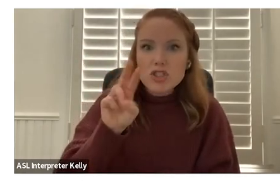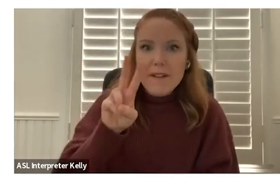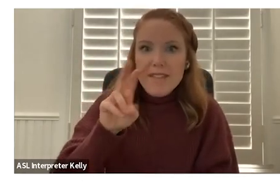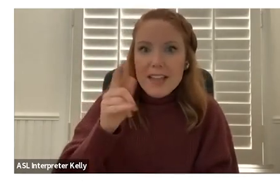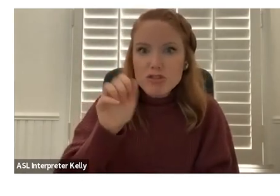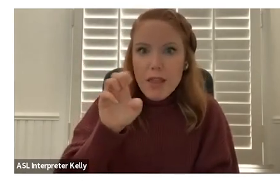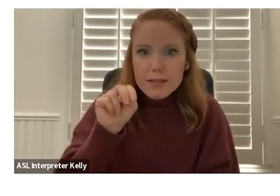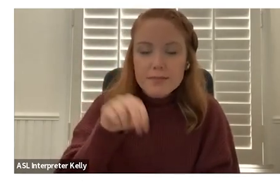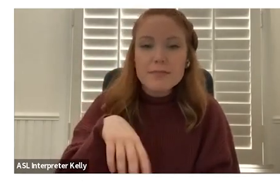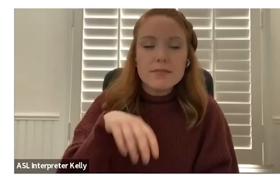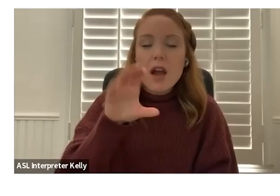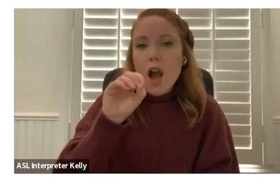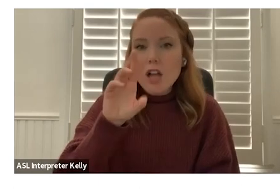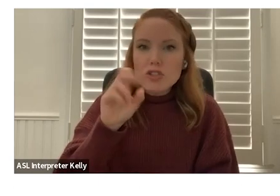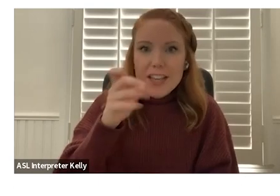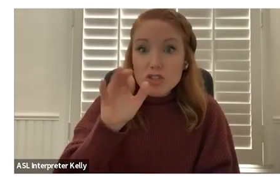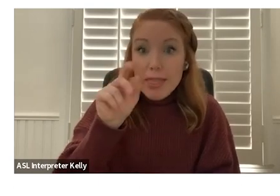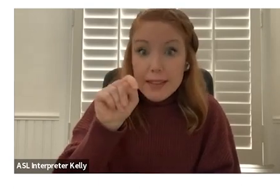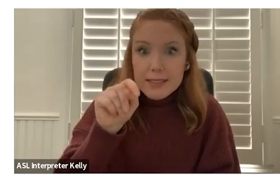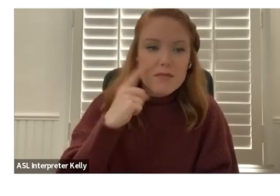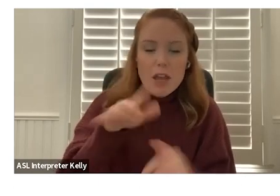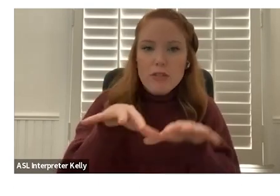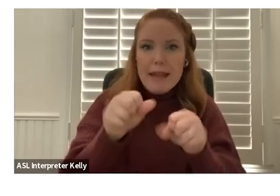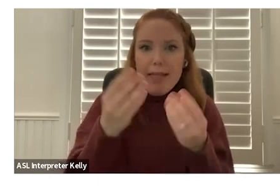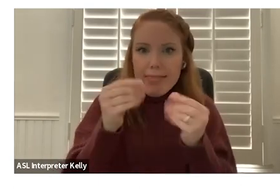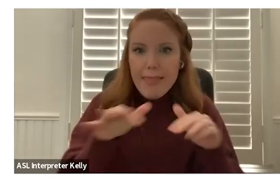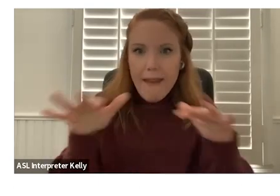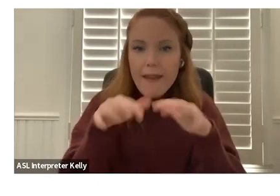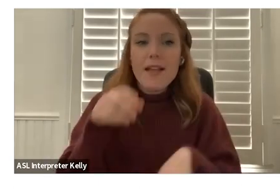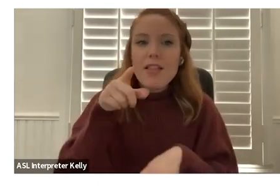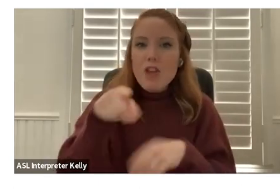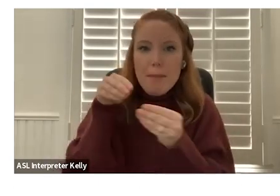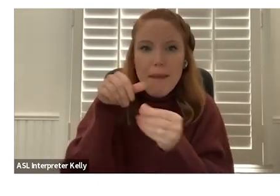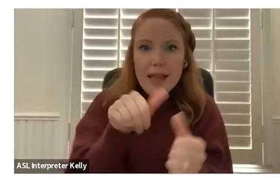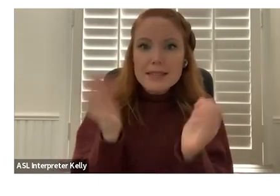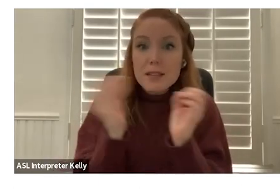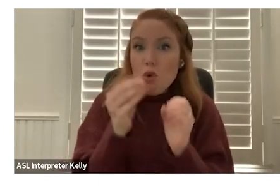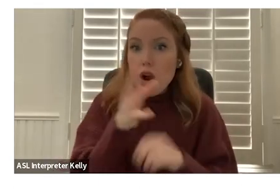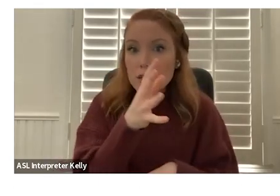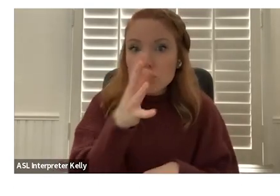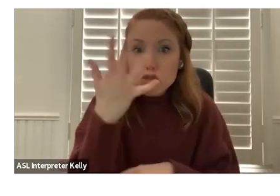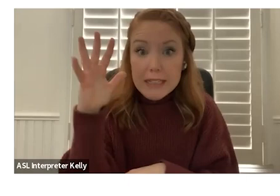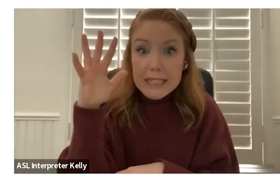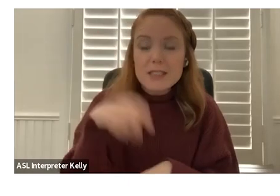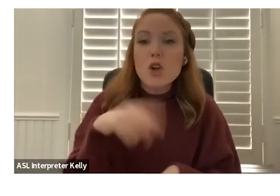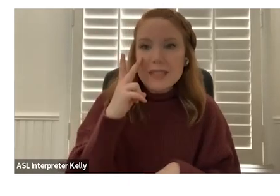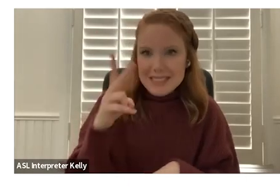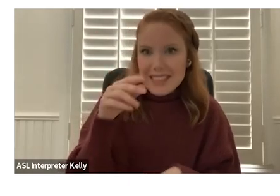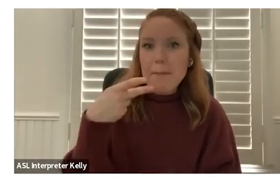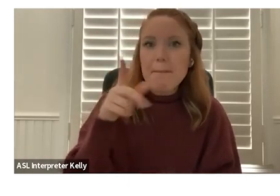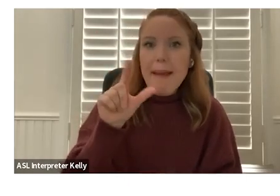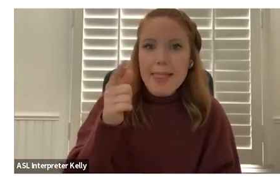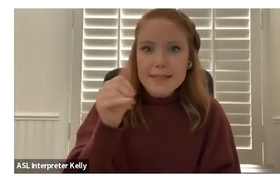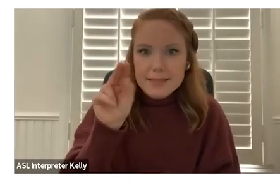and decolonization, when we are also looking at designing new systems. You know, the